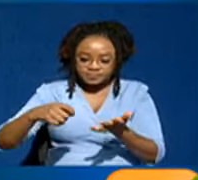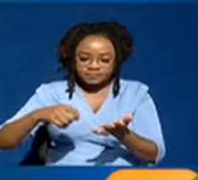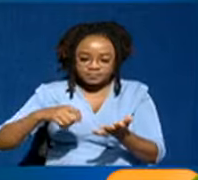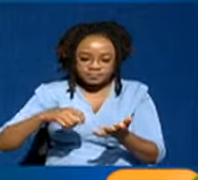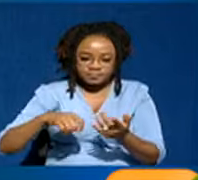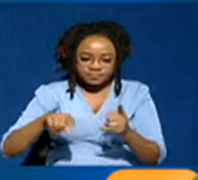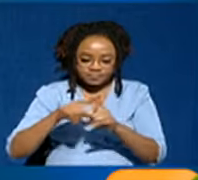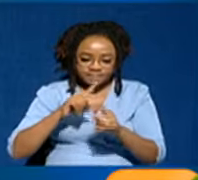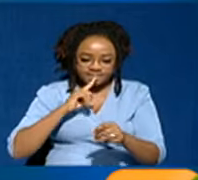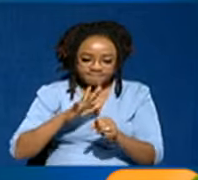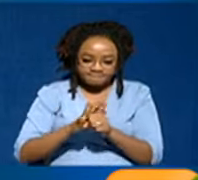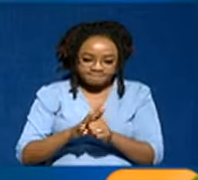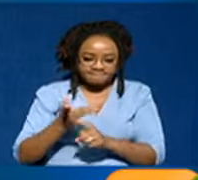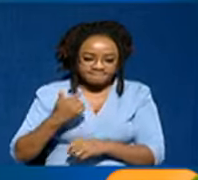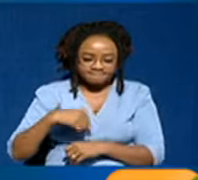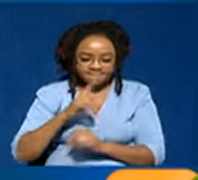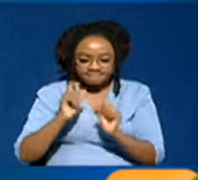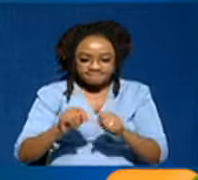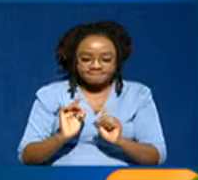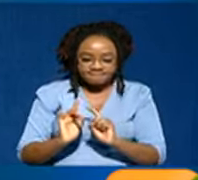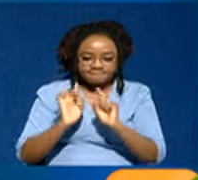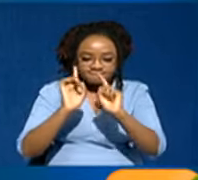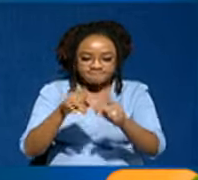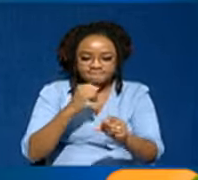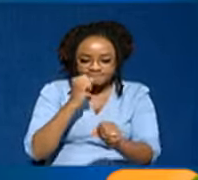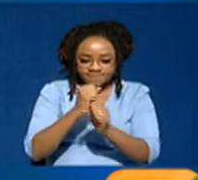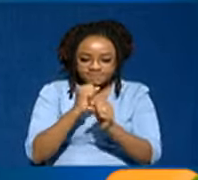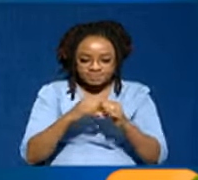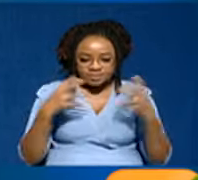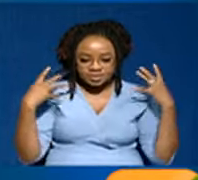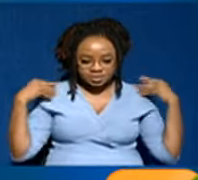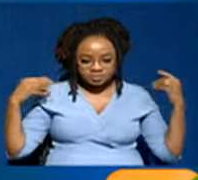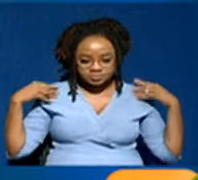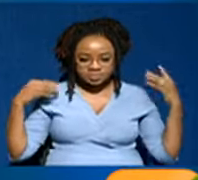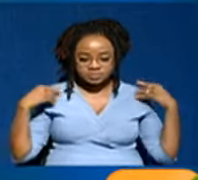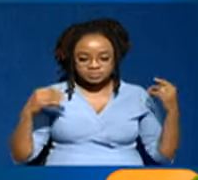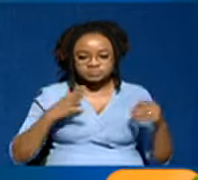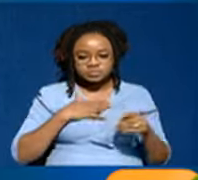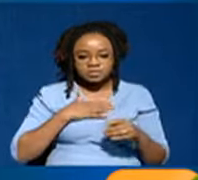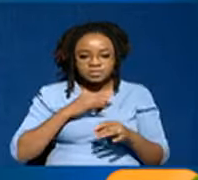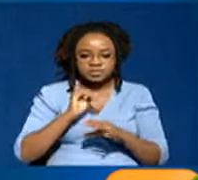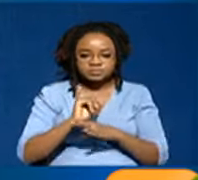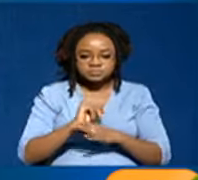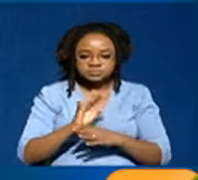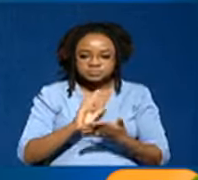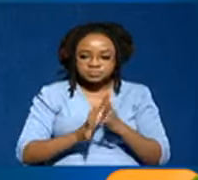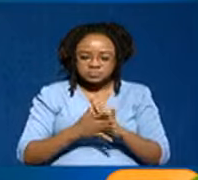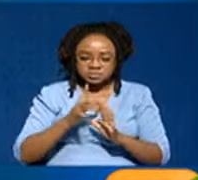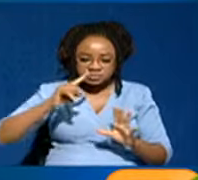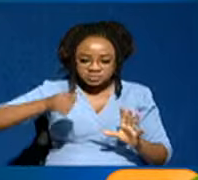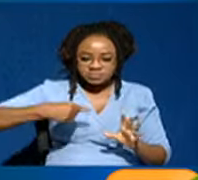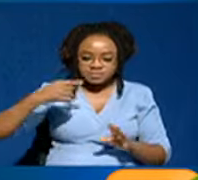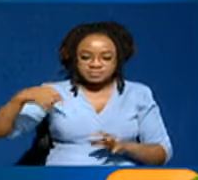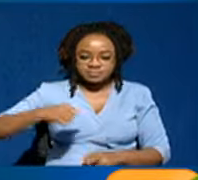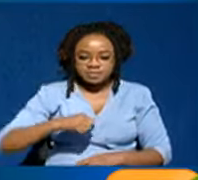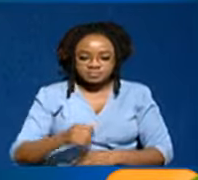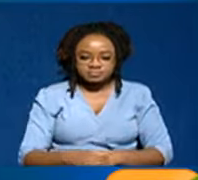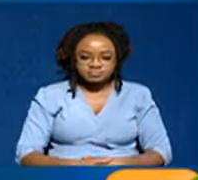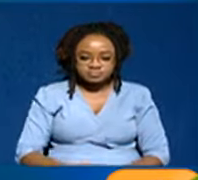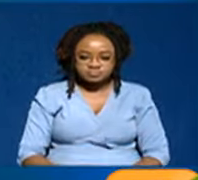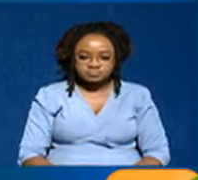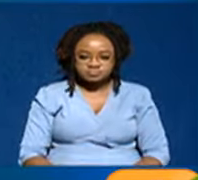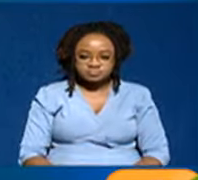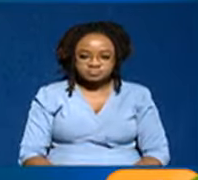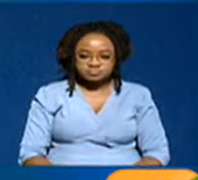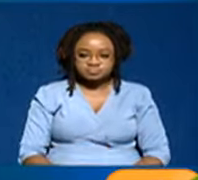commit ourselves so that we can go and practice our, you know, do our internship without really demanding for pay. Okay. So we